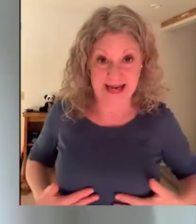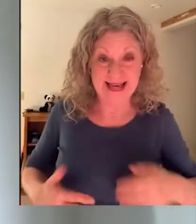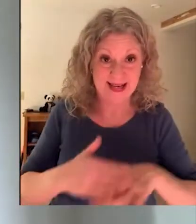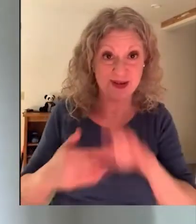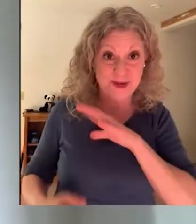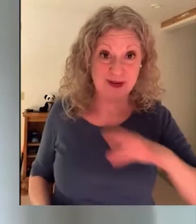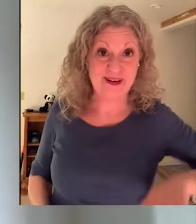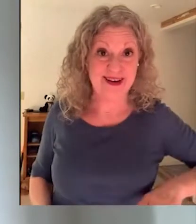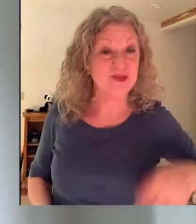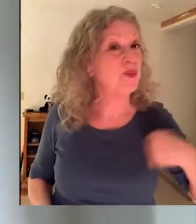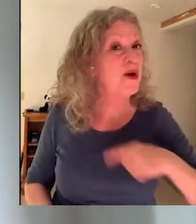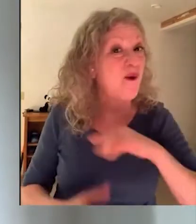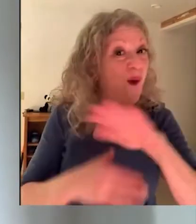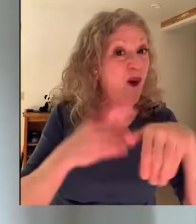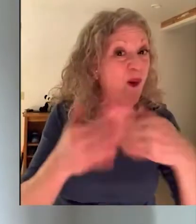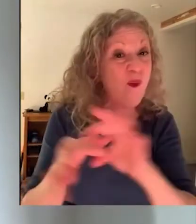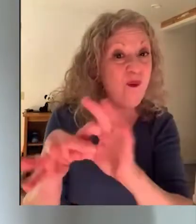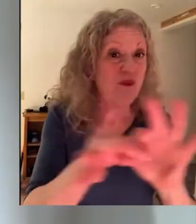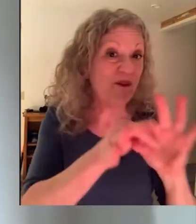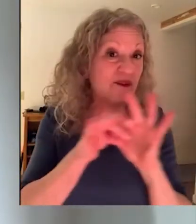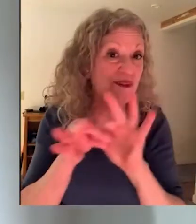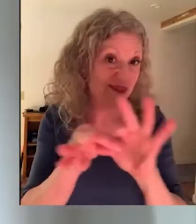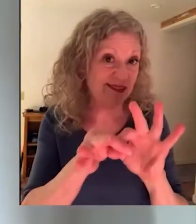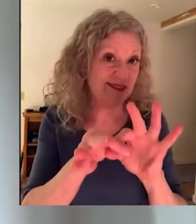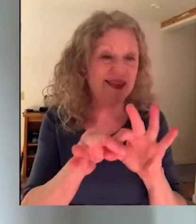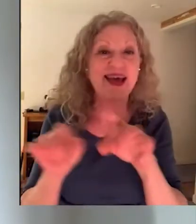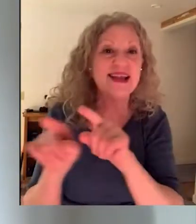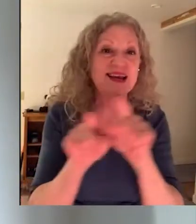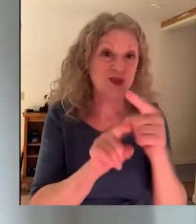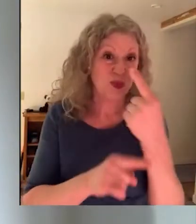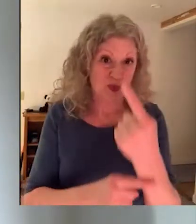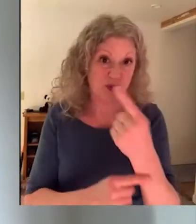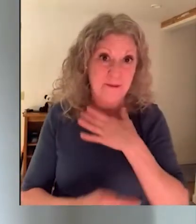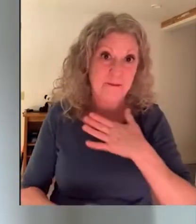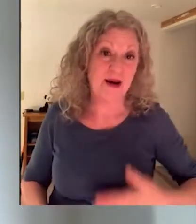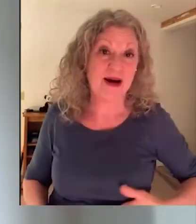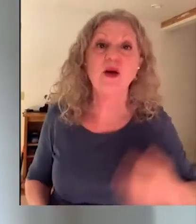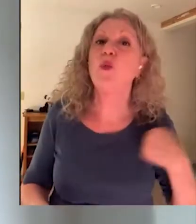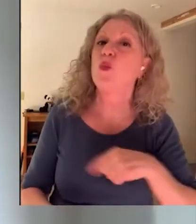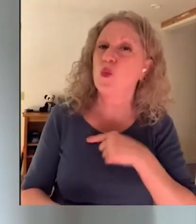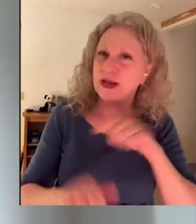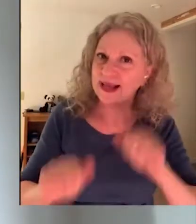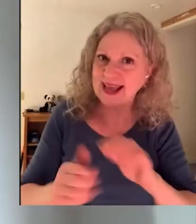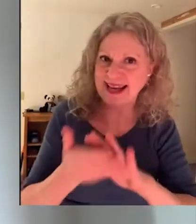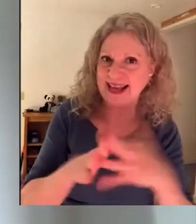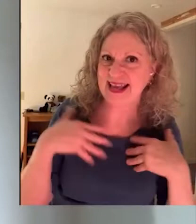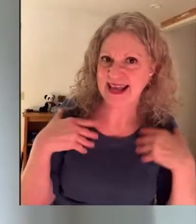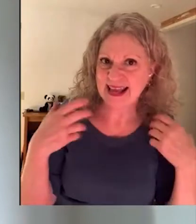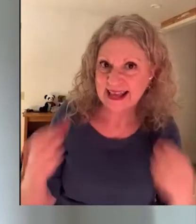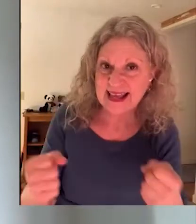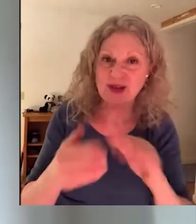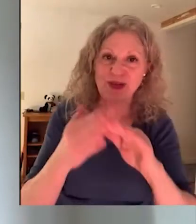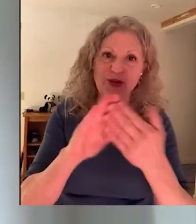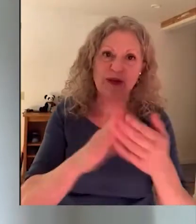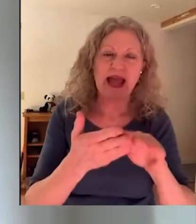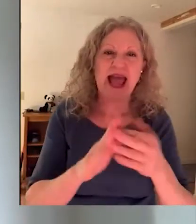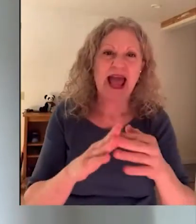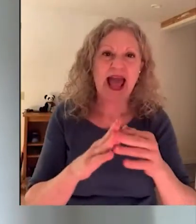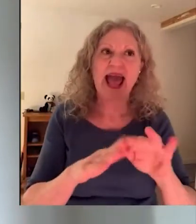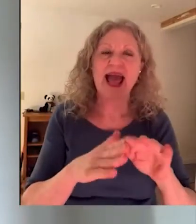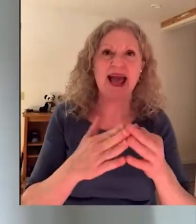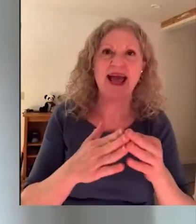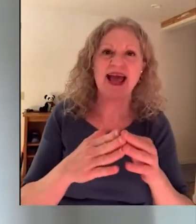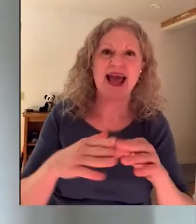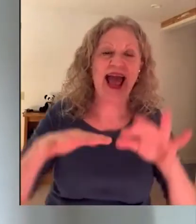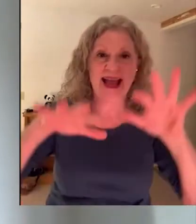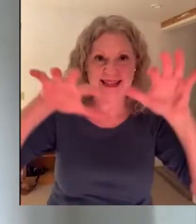interconnected. And as one body, we can begin to heal the community and tear down false societal